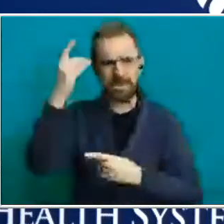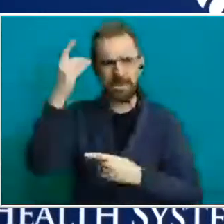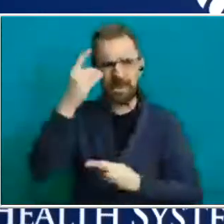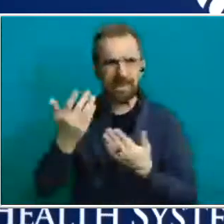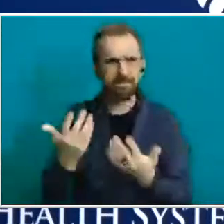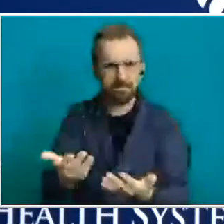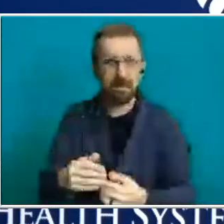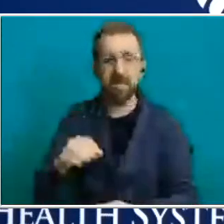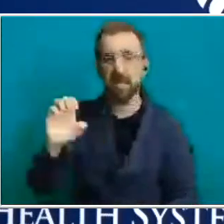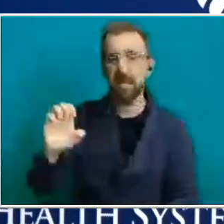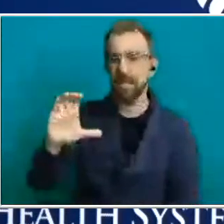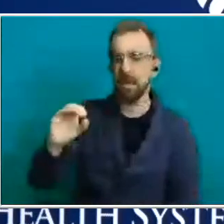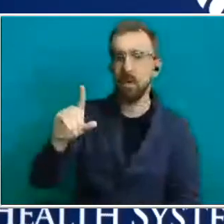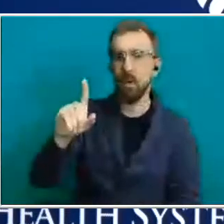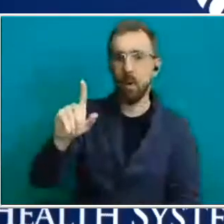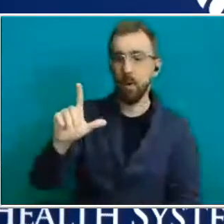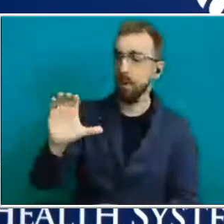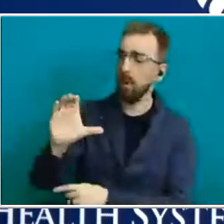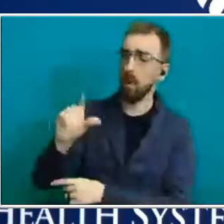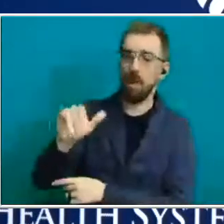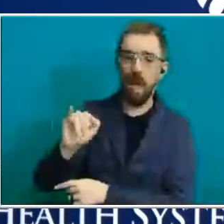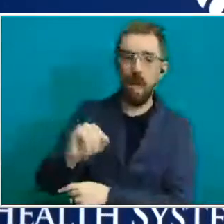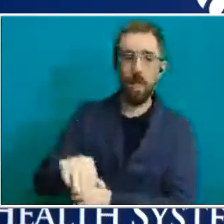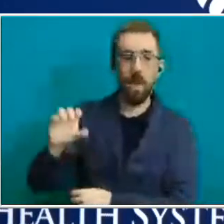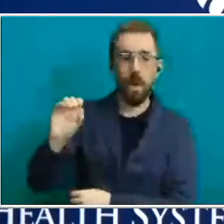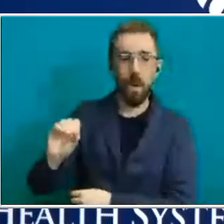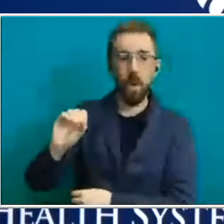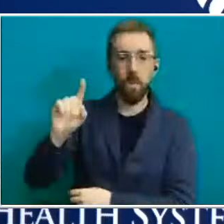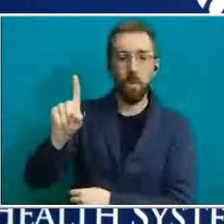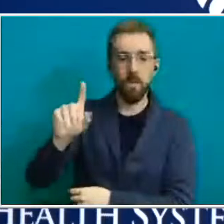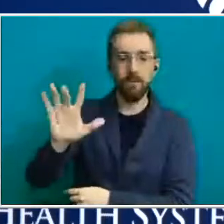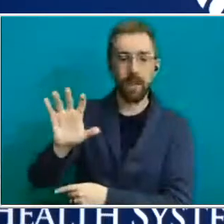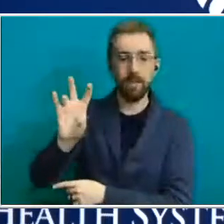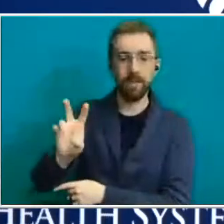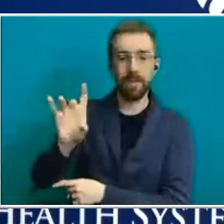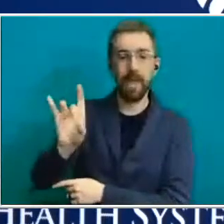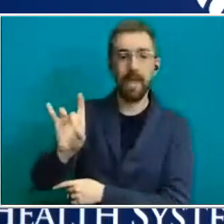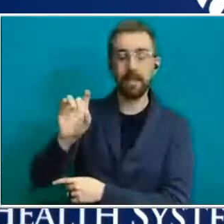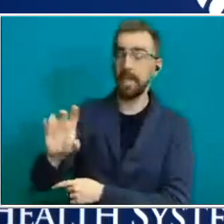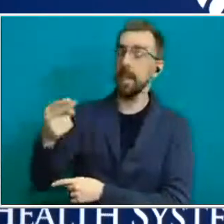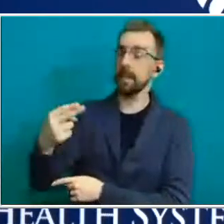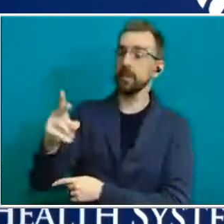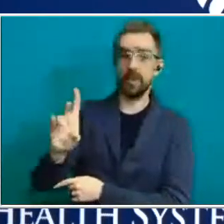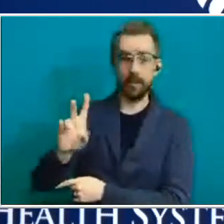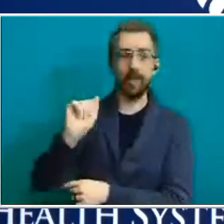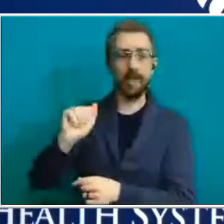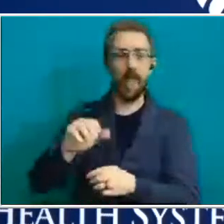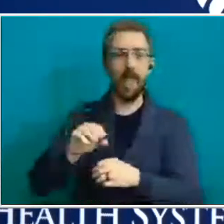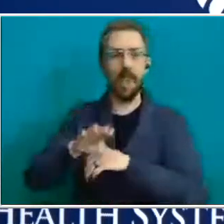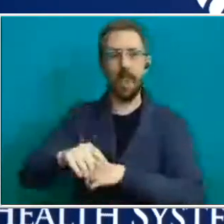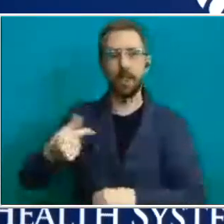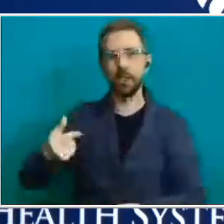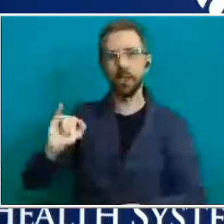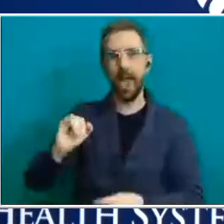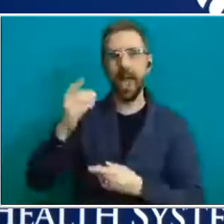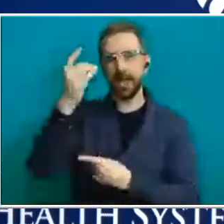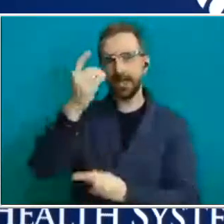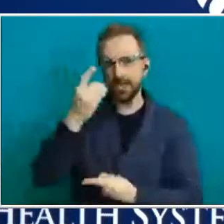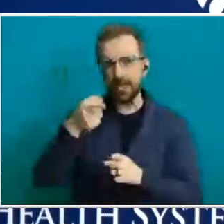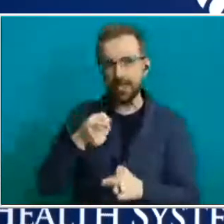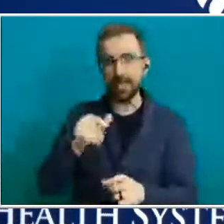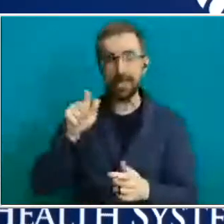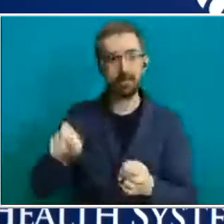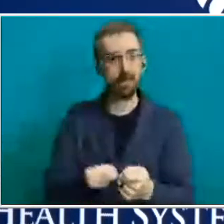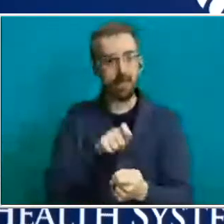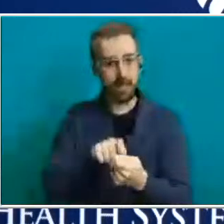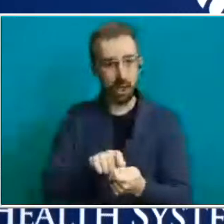particularly 0157H7, can cause significant gastrointestinal disease. This particular entity,